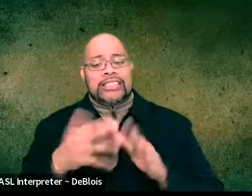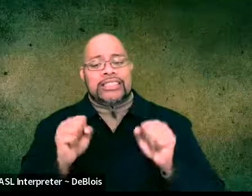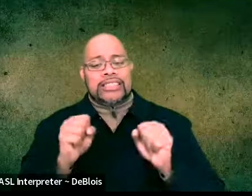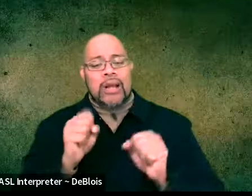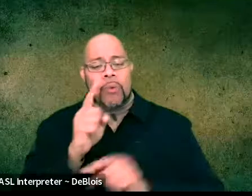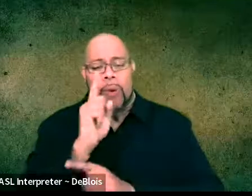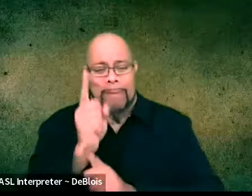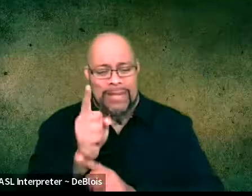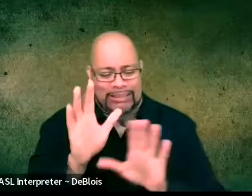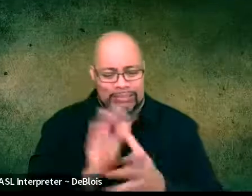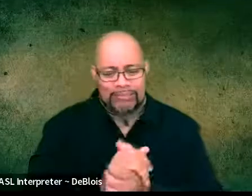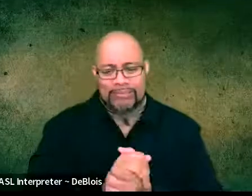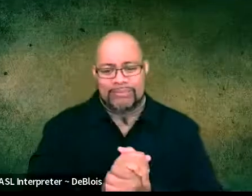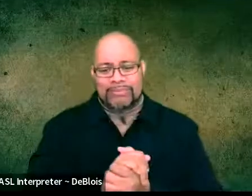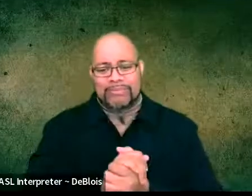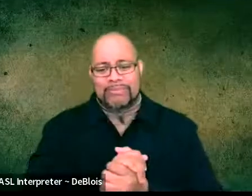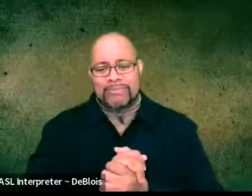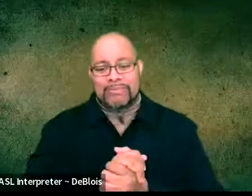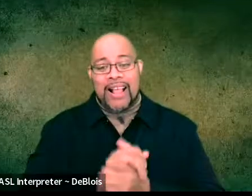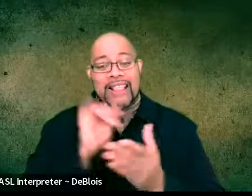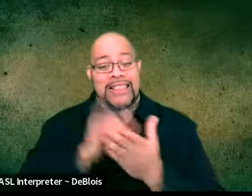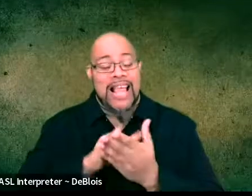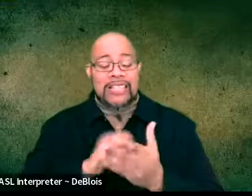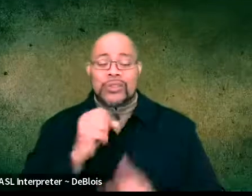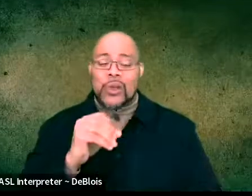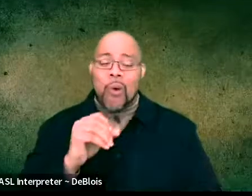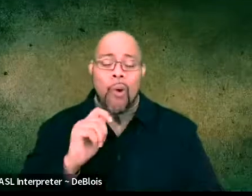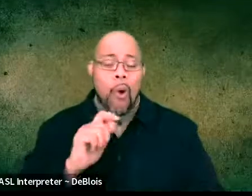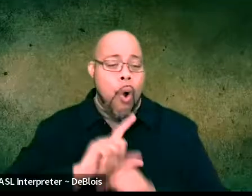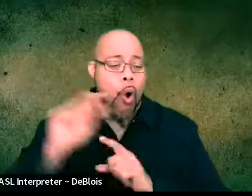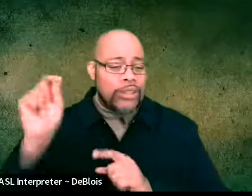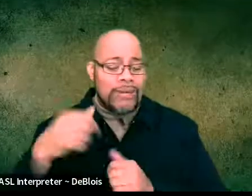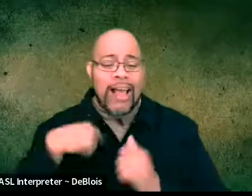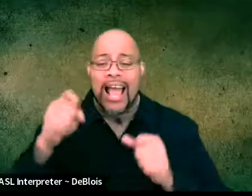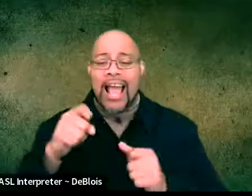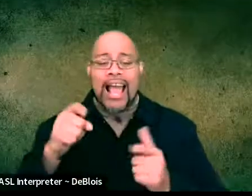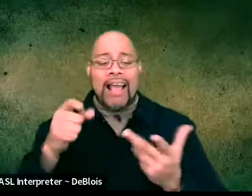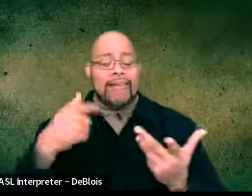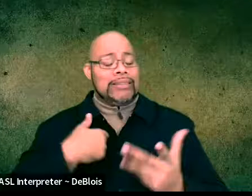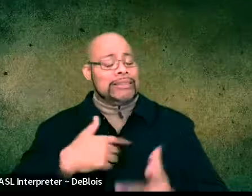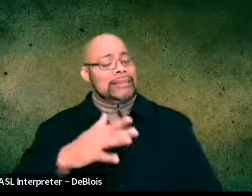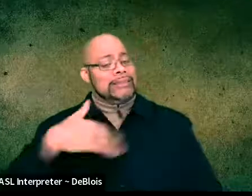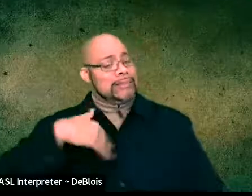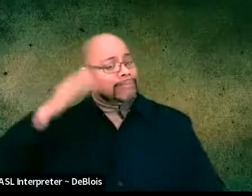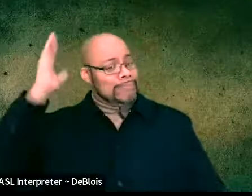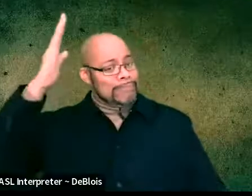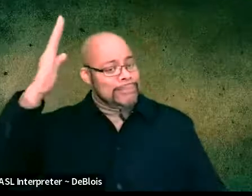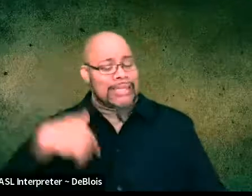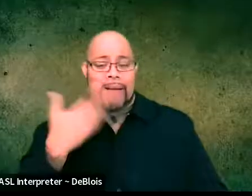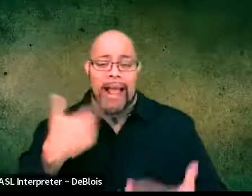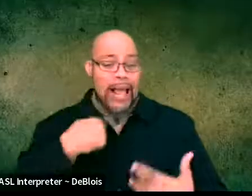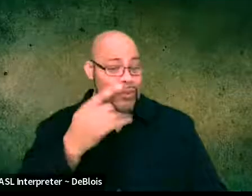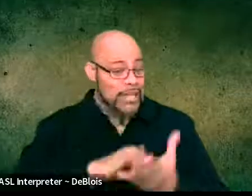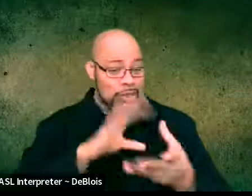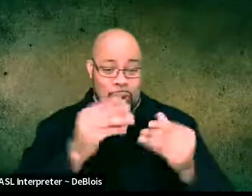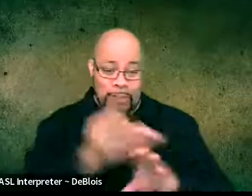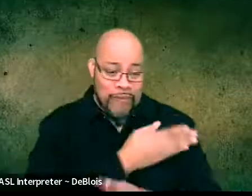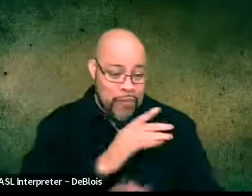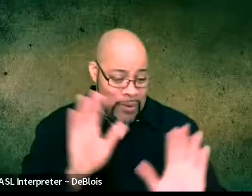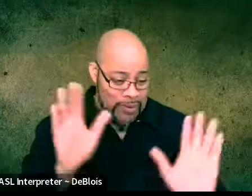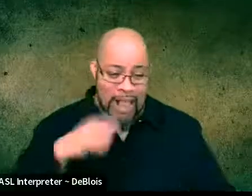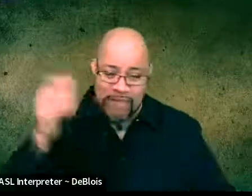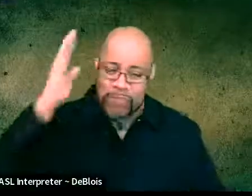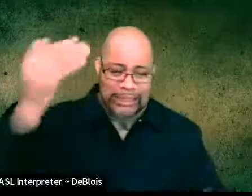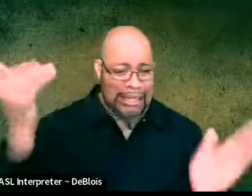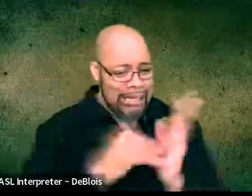second because that's so awesome. And I just have to get on my soapbox for 1 second. I feel like I probably told this story before,